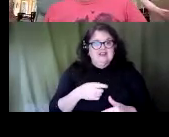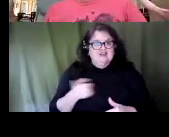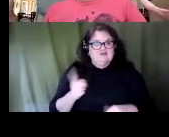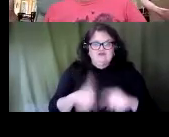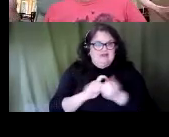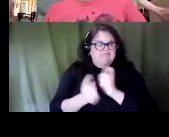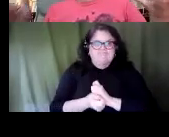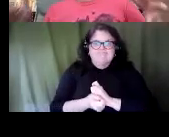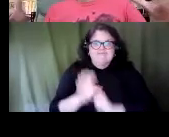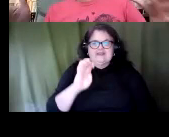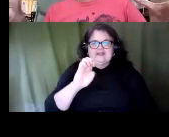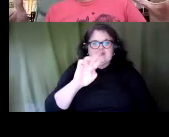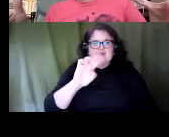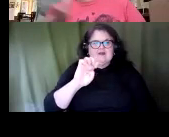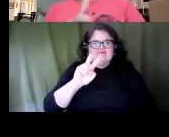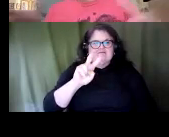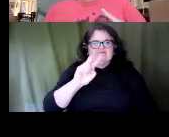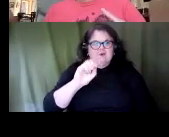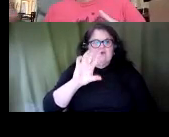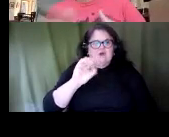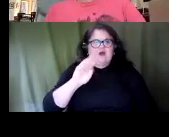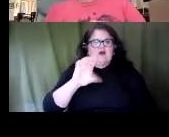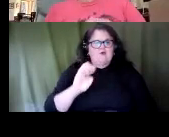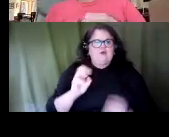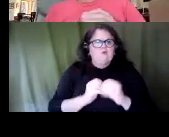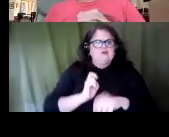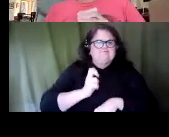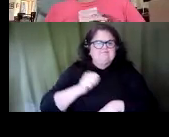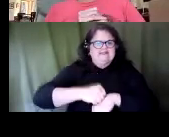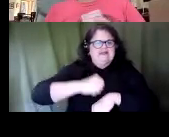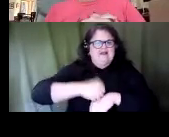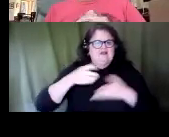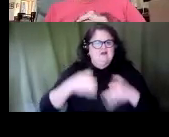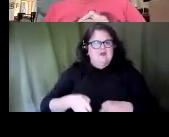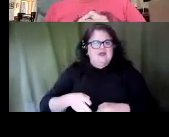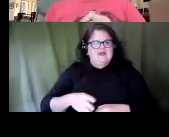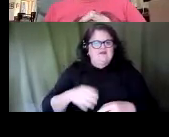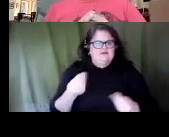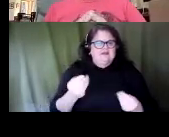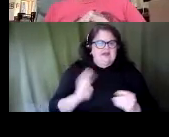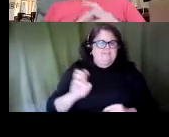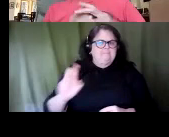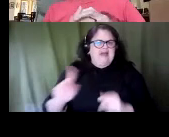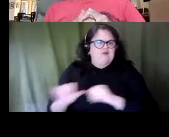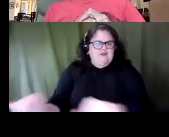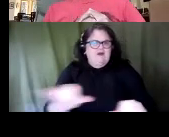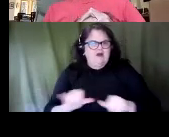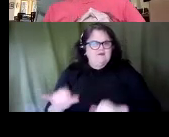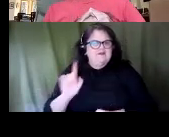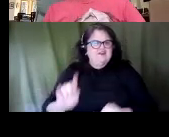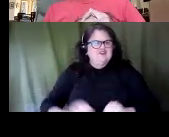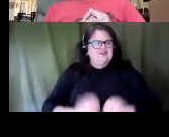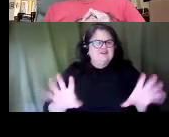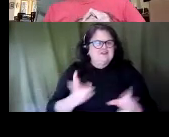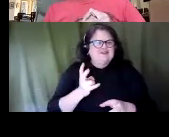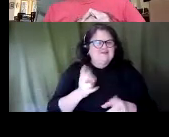irrevocable. So that is a more solid way to put land on a path back to the commons. And I just realized I should clarify the use of the word